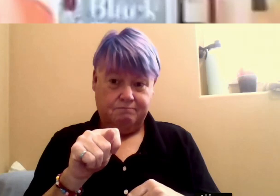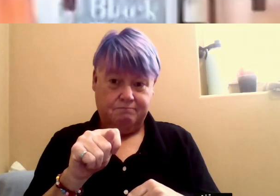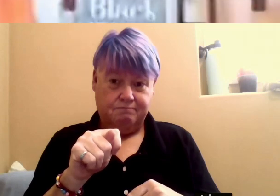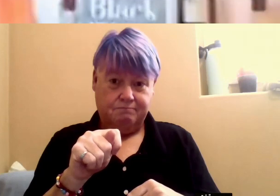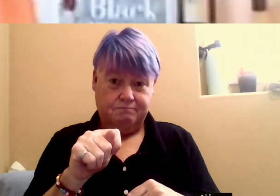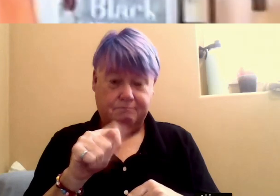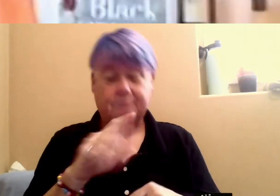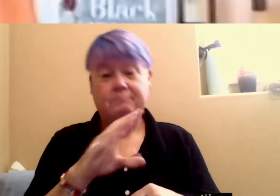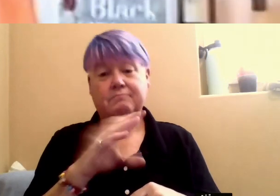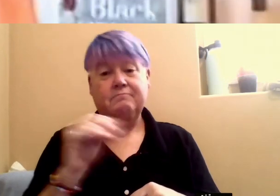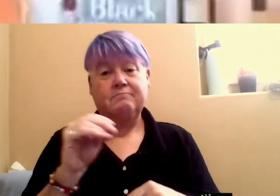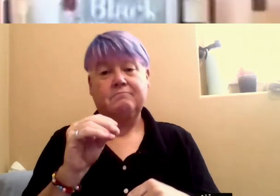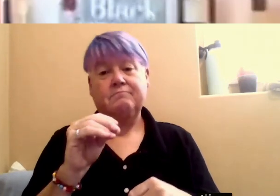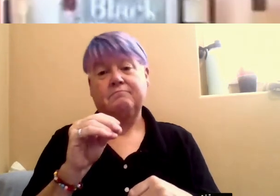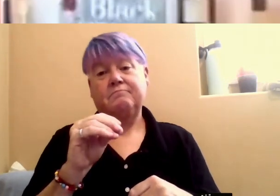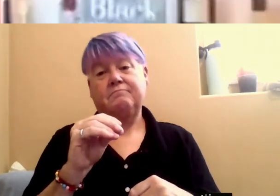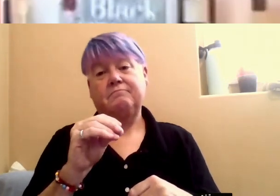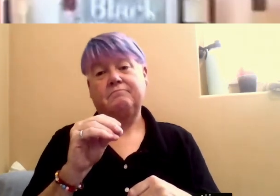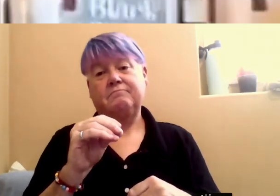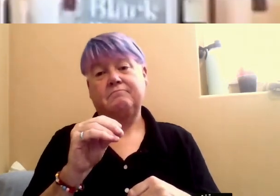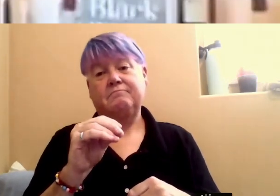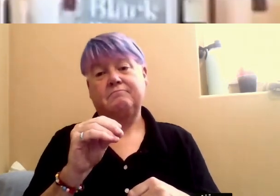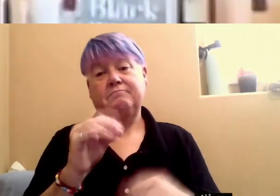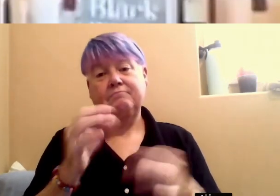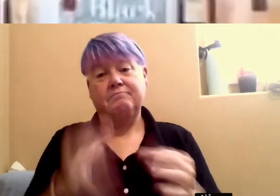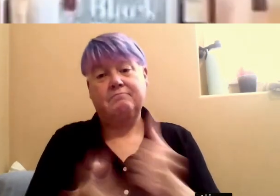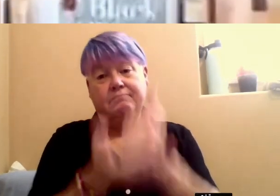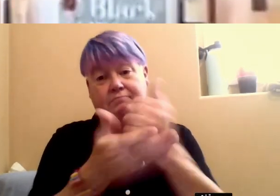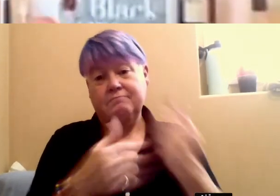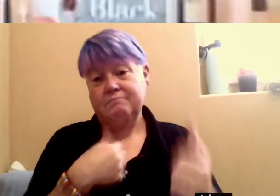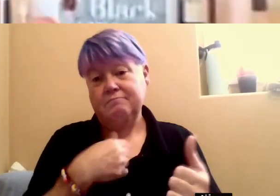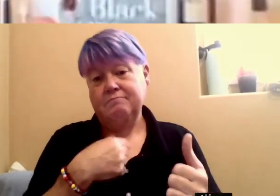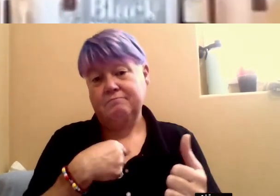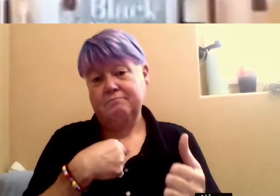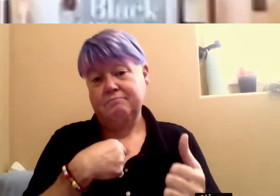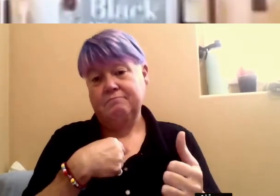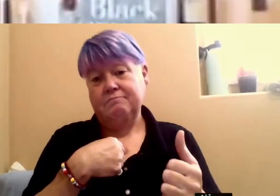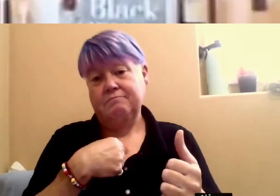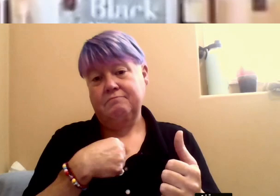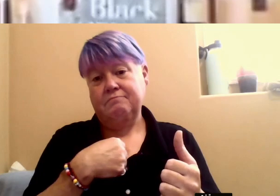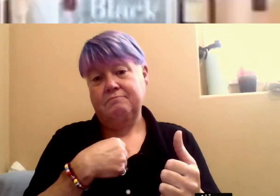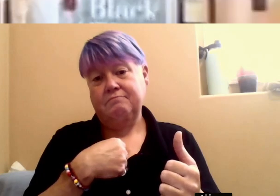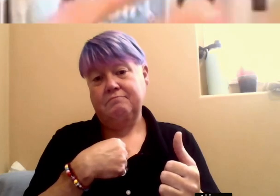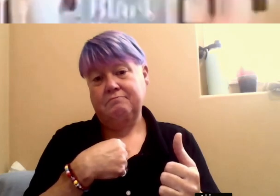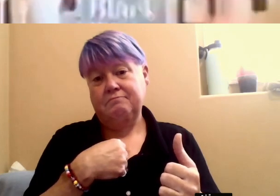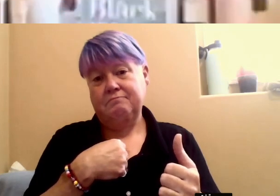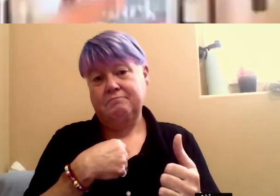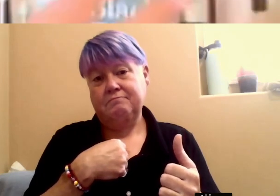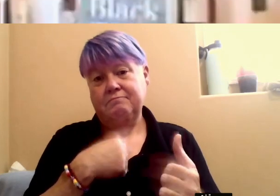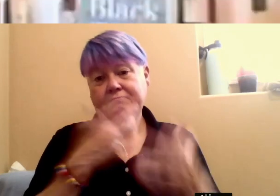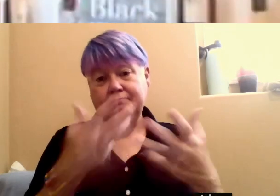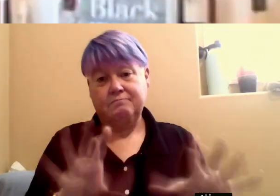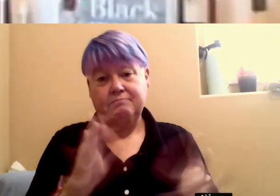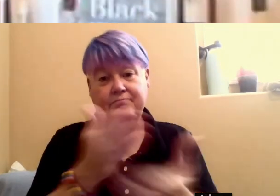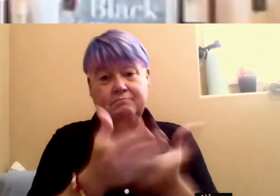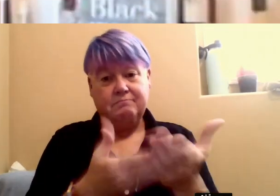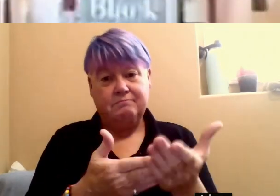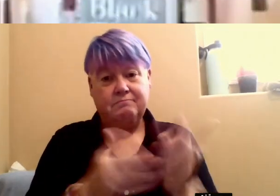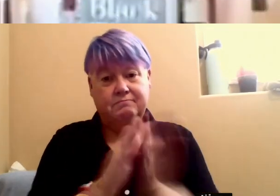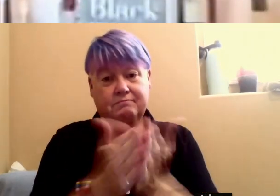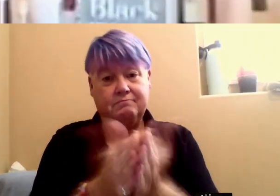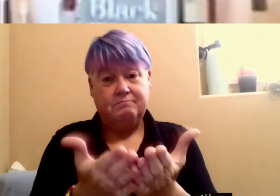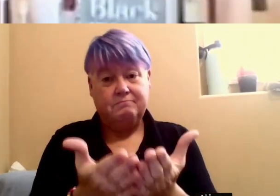it definitely helped me to craft some of the book as I worked through subsequent drafts,